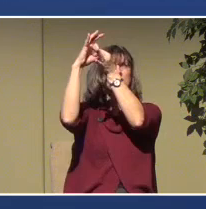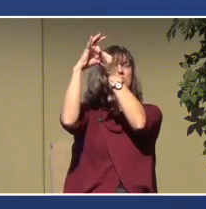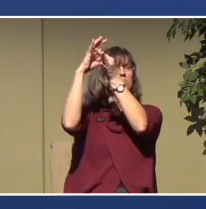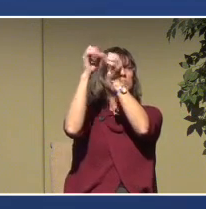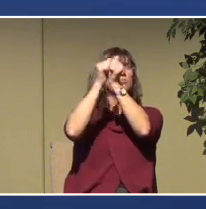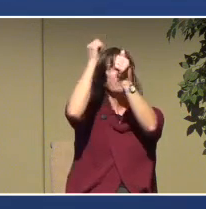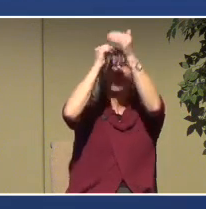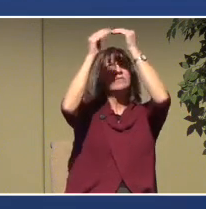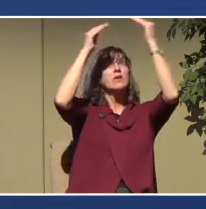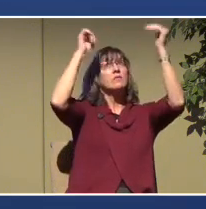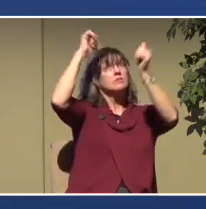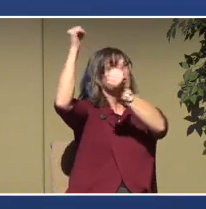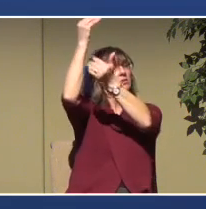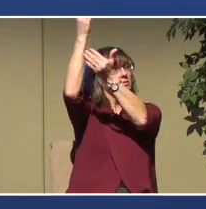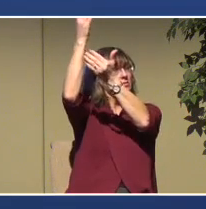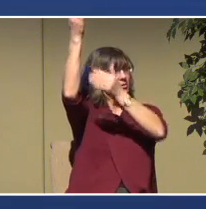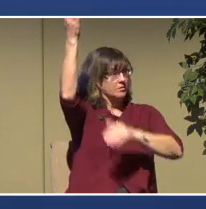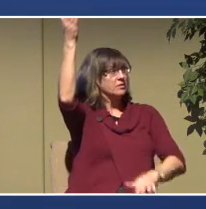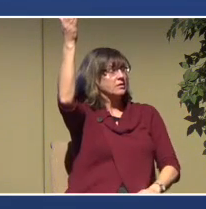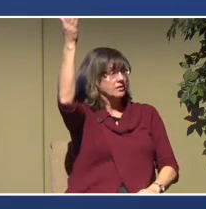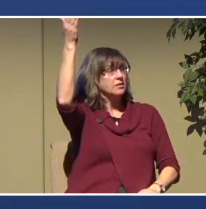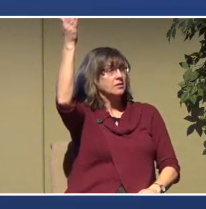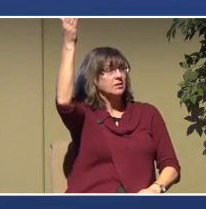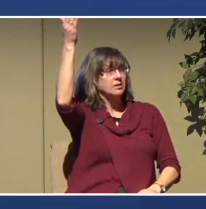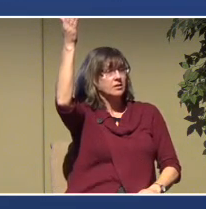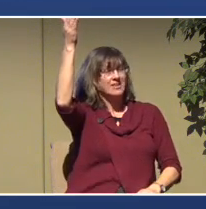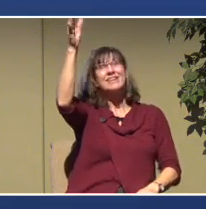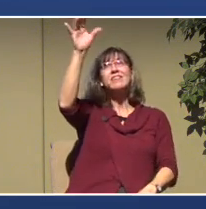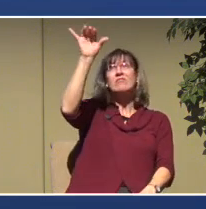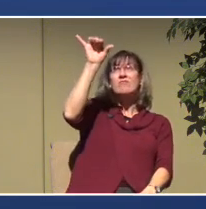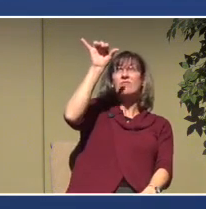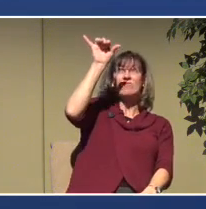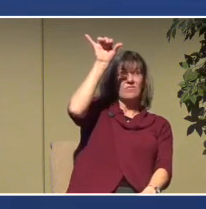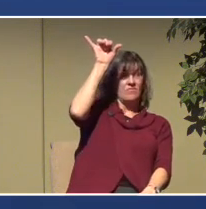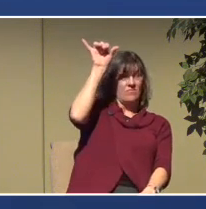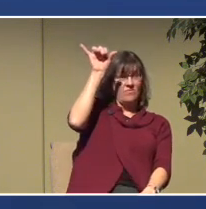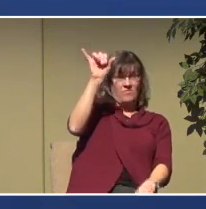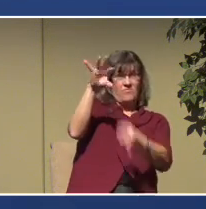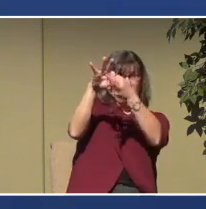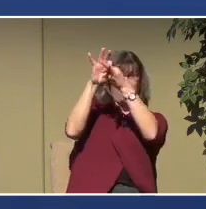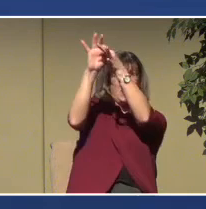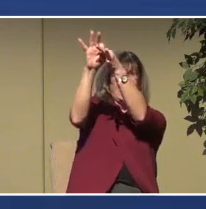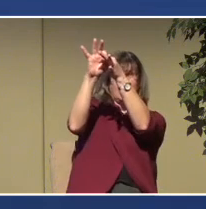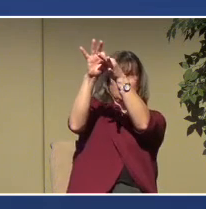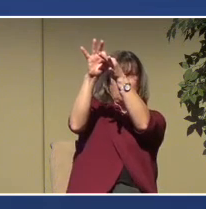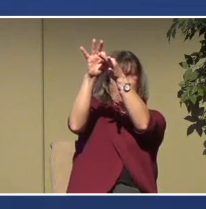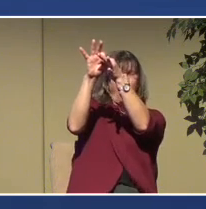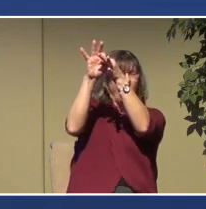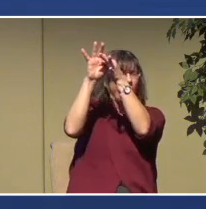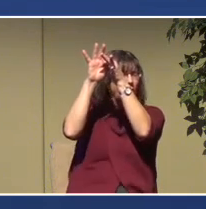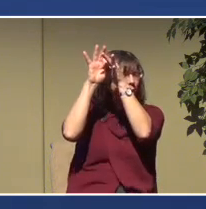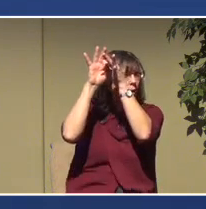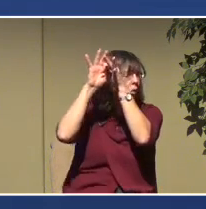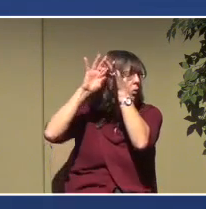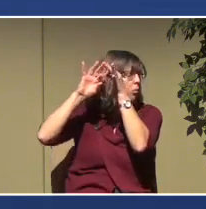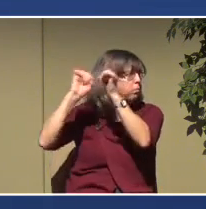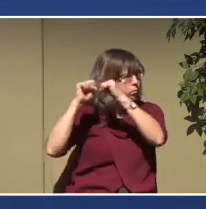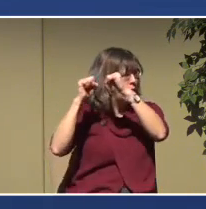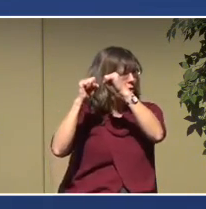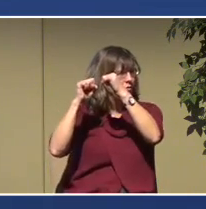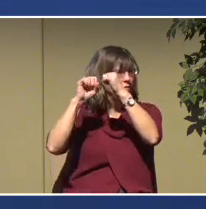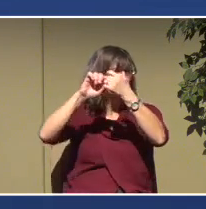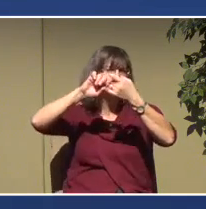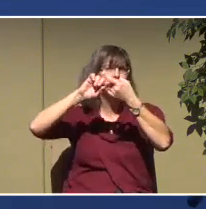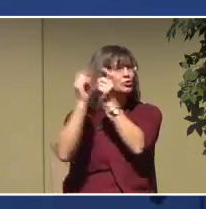Father. And that changes everything. Jesus